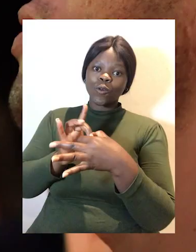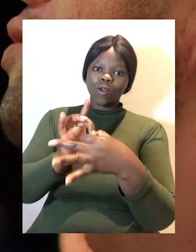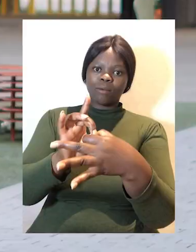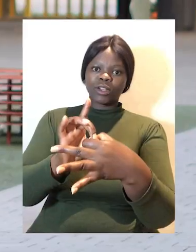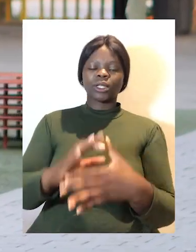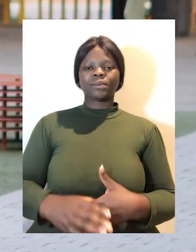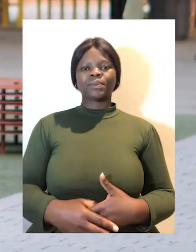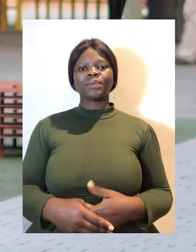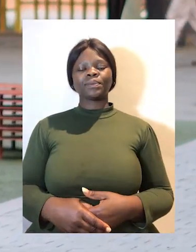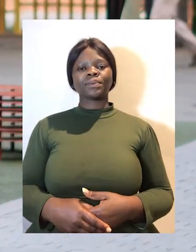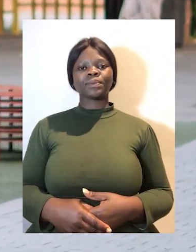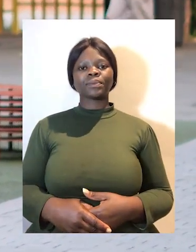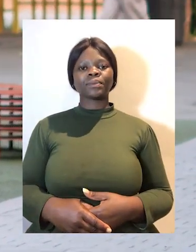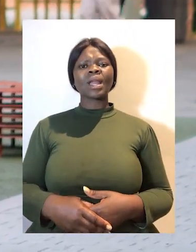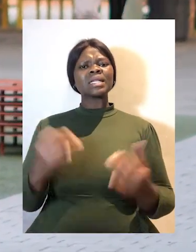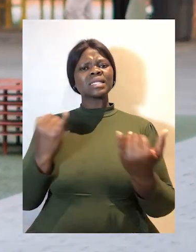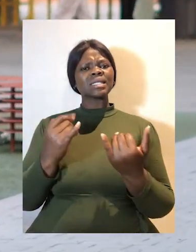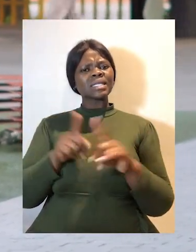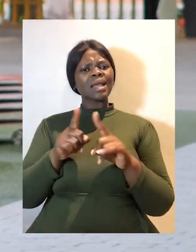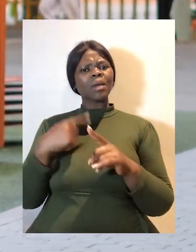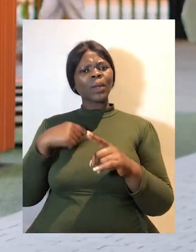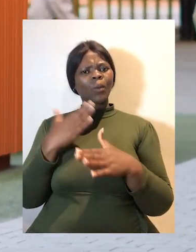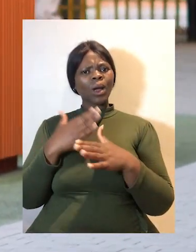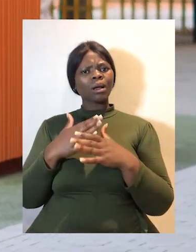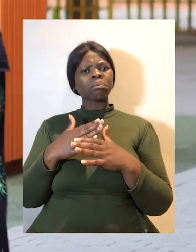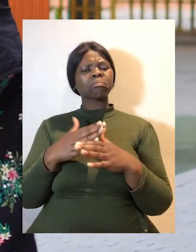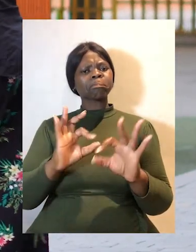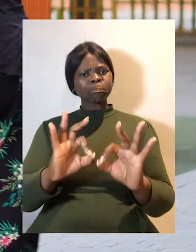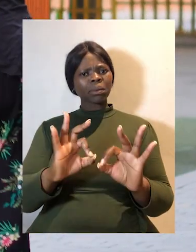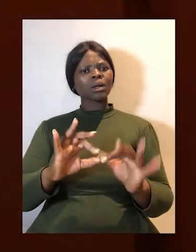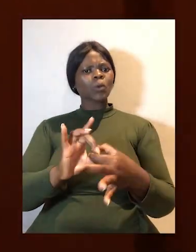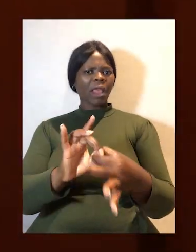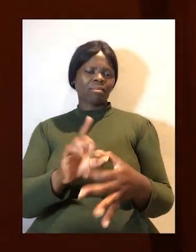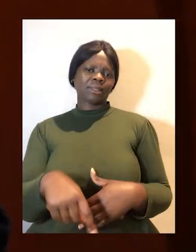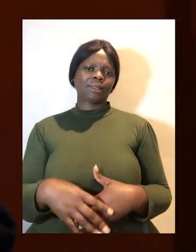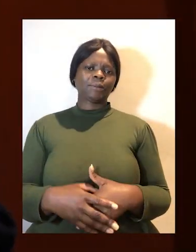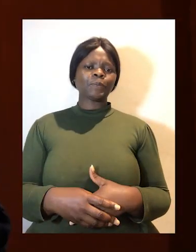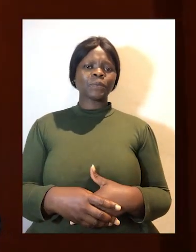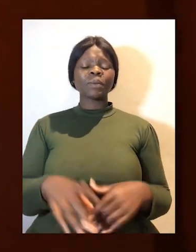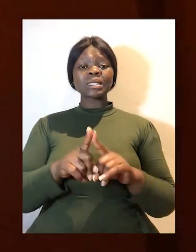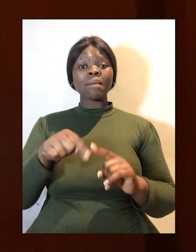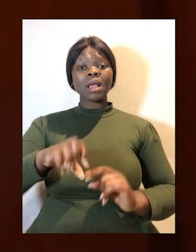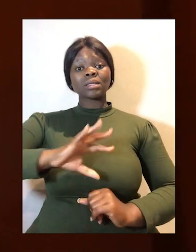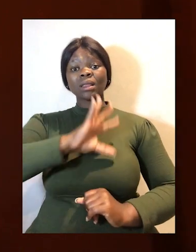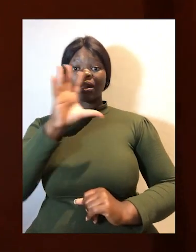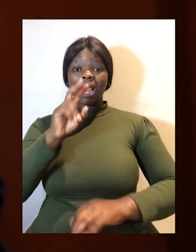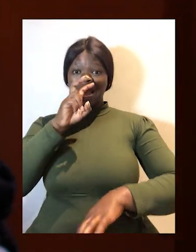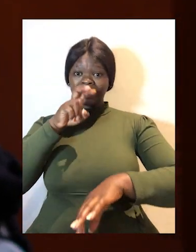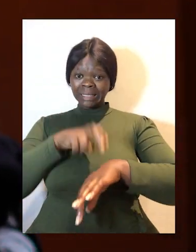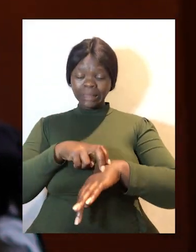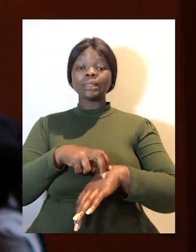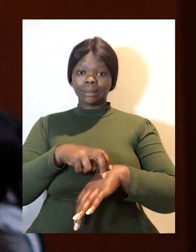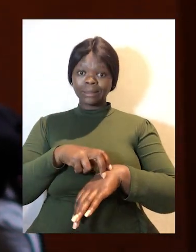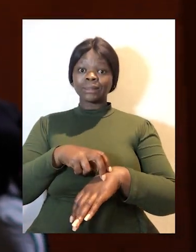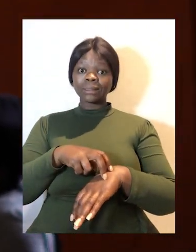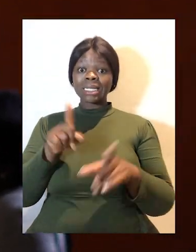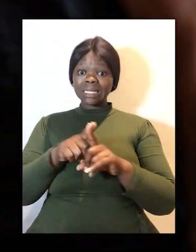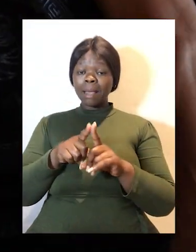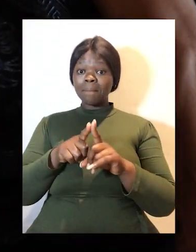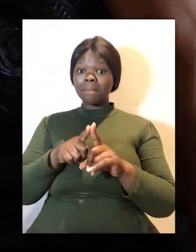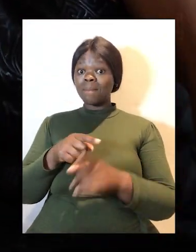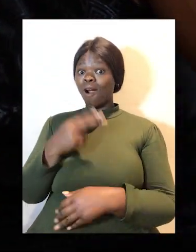sympathy, of collaboration, of wanting to work together. We need in South Africa, and the arts, of